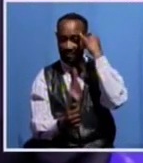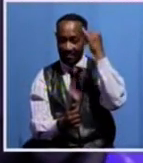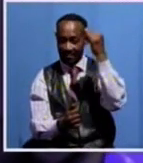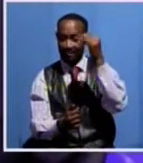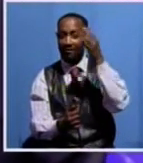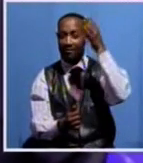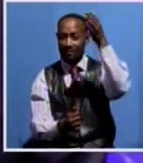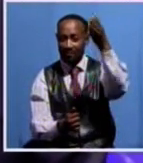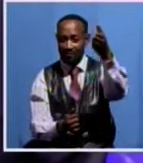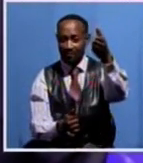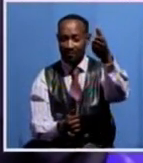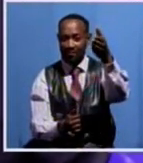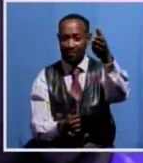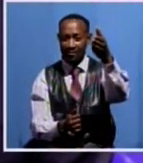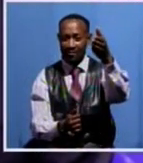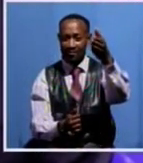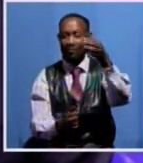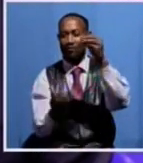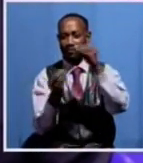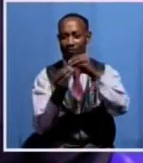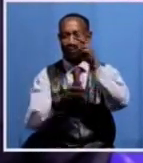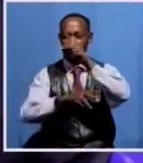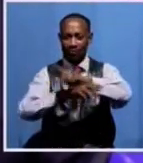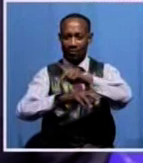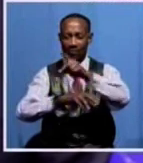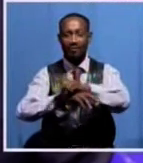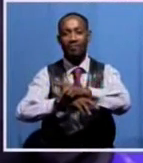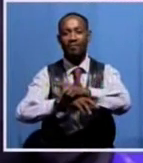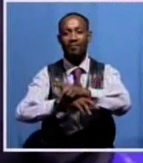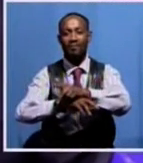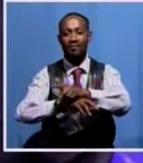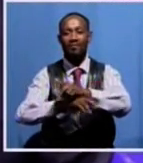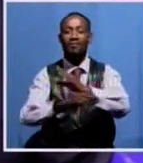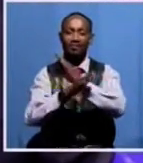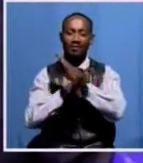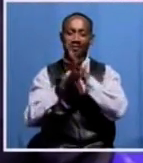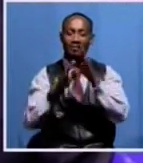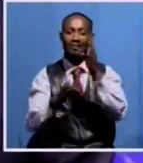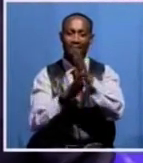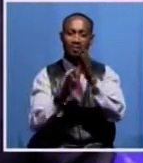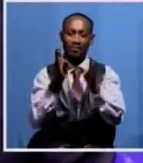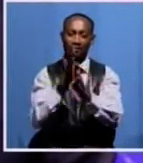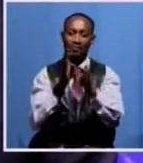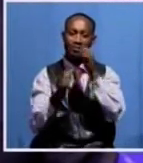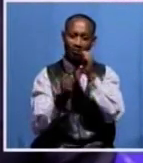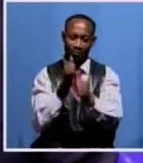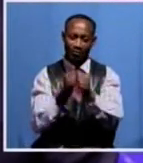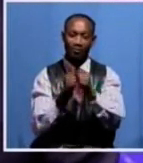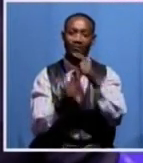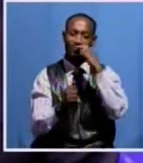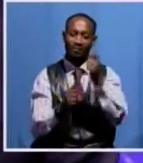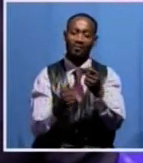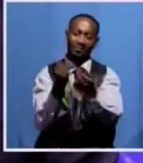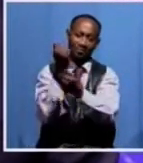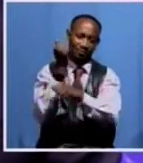should give more and more projects to Zambian contractors as opposed to foreign